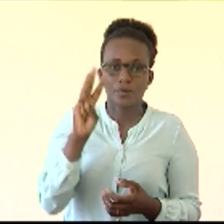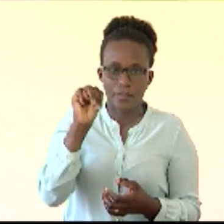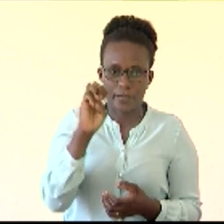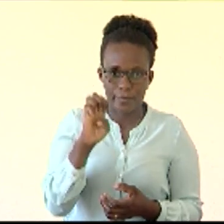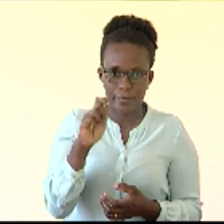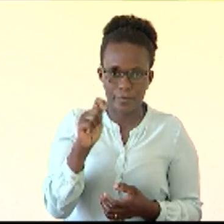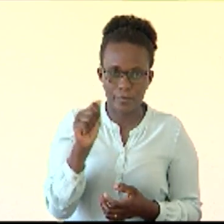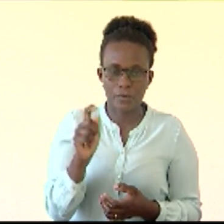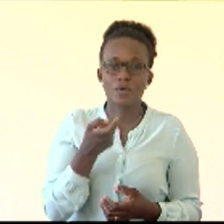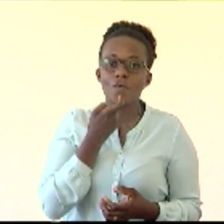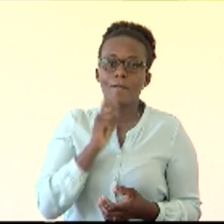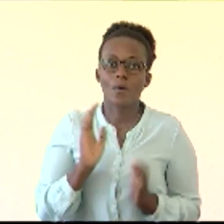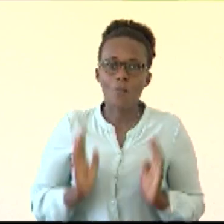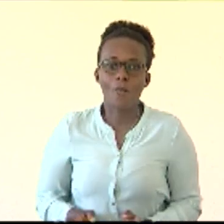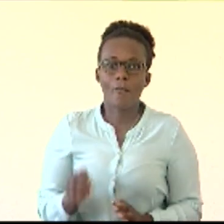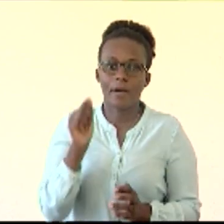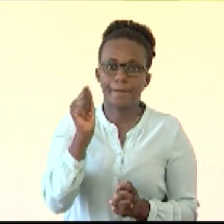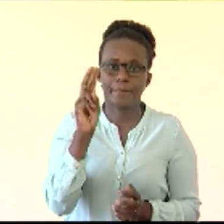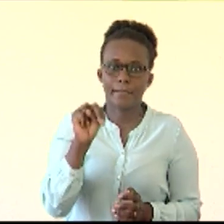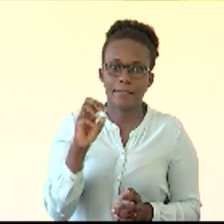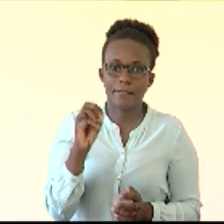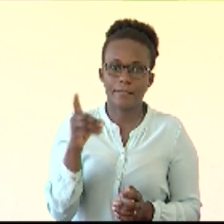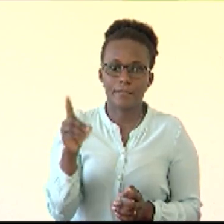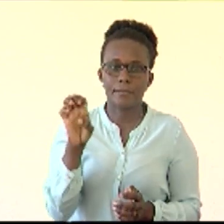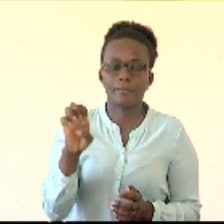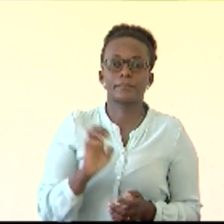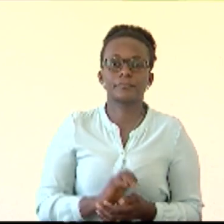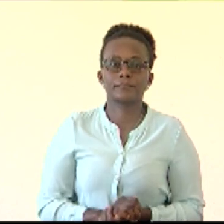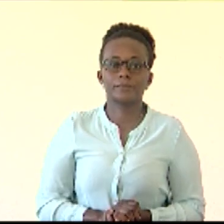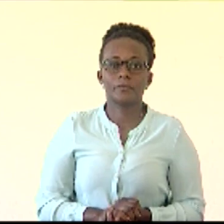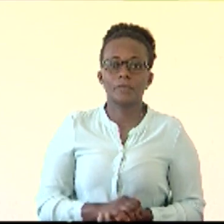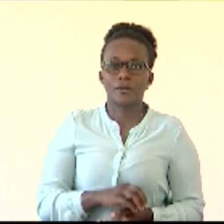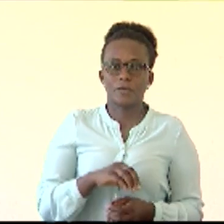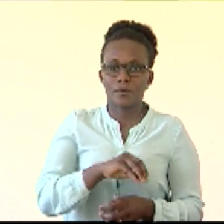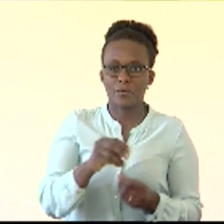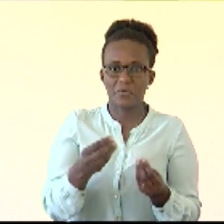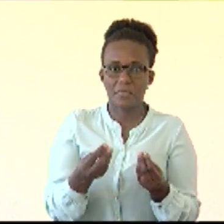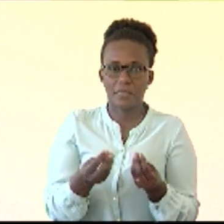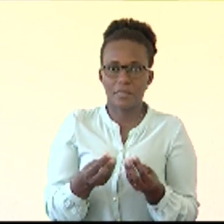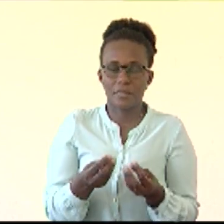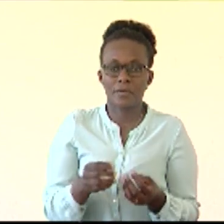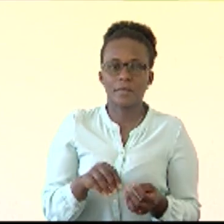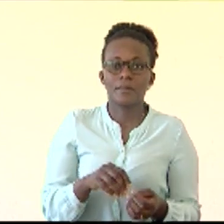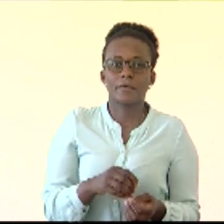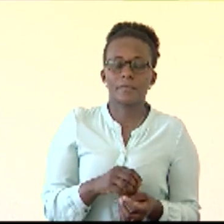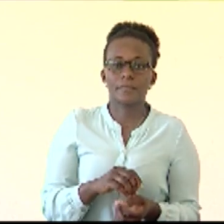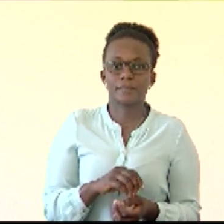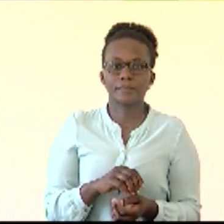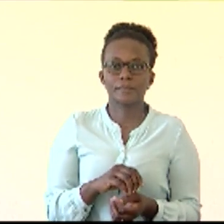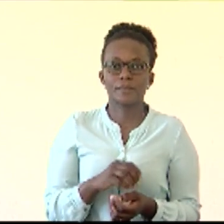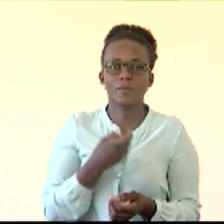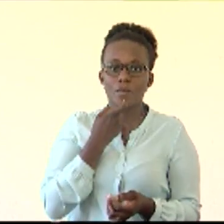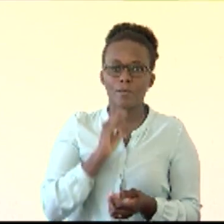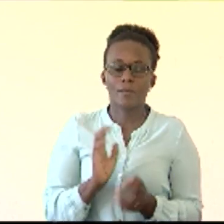pure. Then the solution, the electrolyte that you need to use, the solution, that is the electrolyte, it